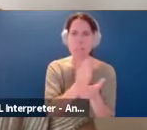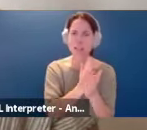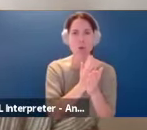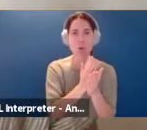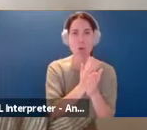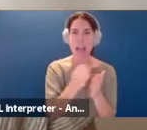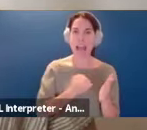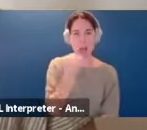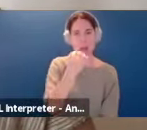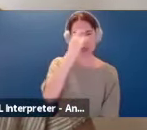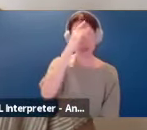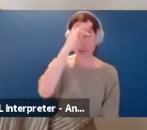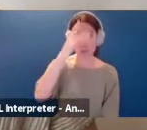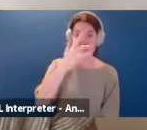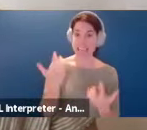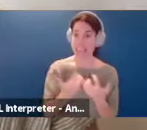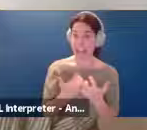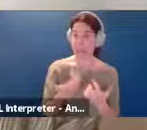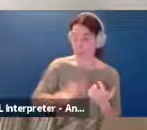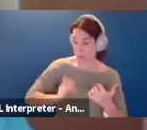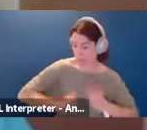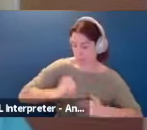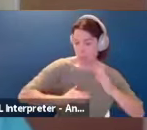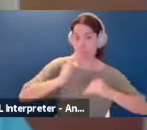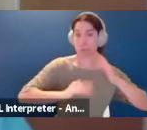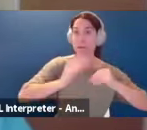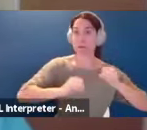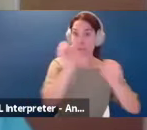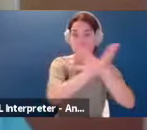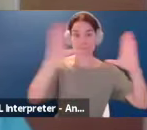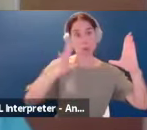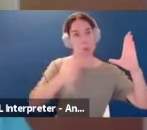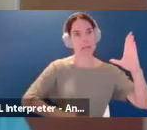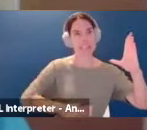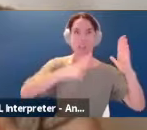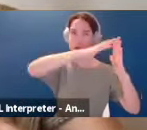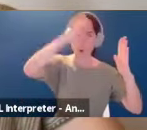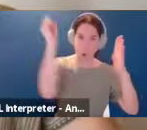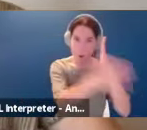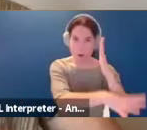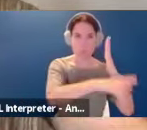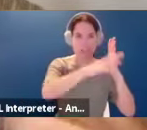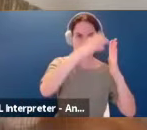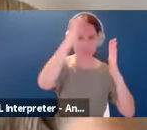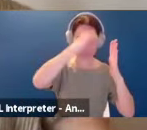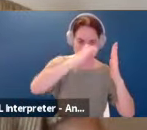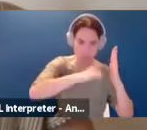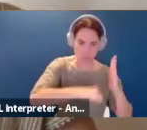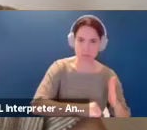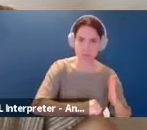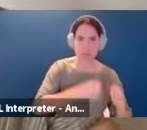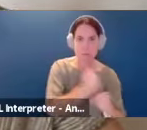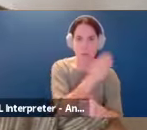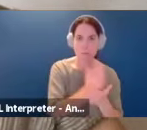our theologies in service of liberation building the kinds of thank you i'll wrap the kinds of spiritual interfaith